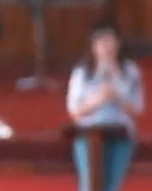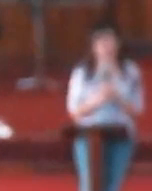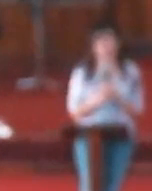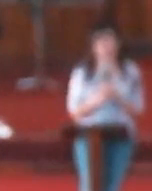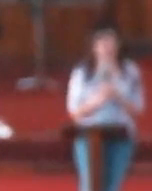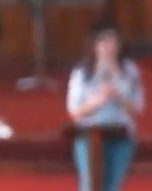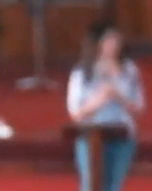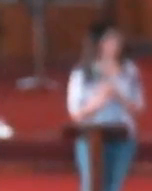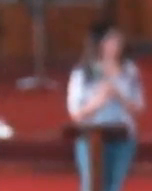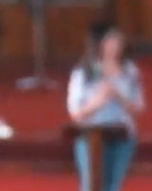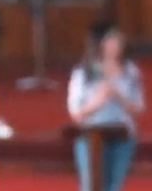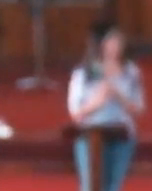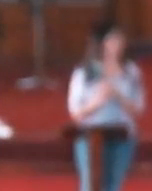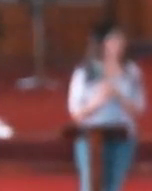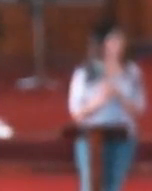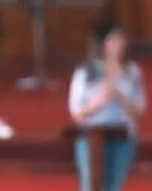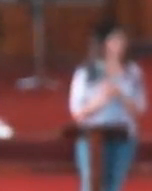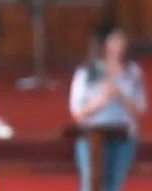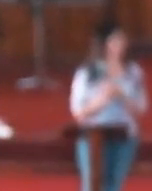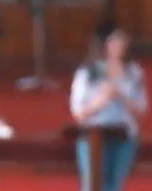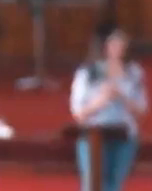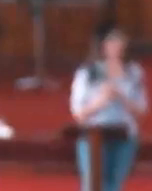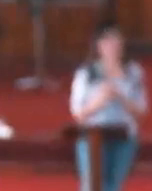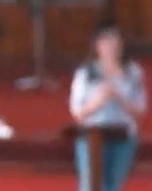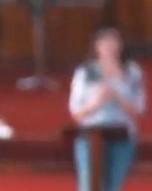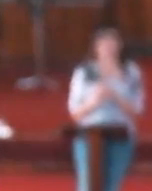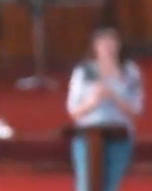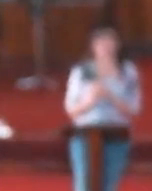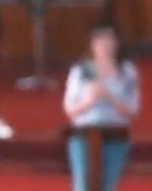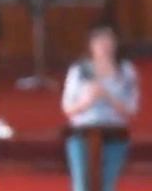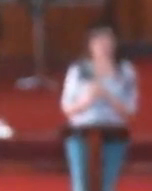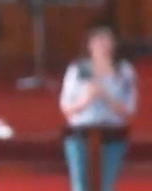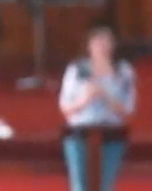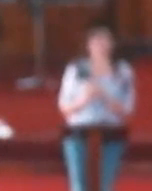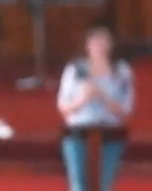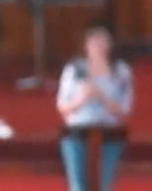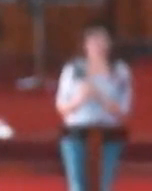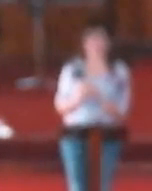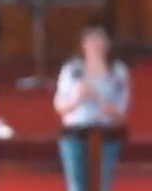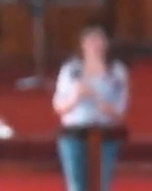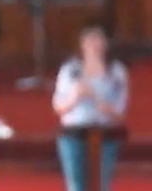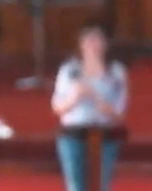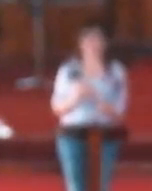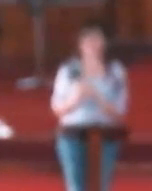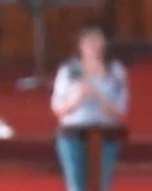Depende, buena respuesta, ¿ok? ¿Depende de qué?